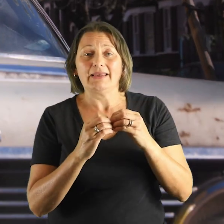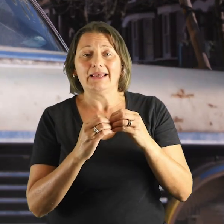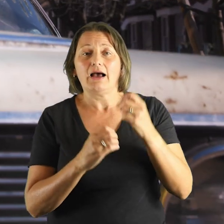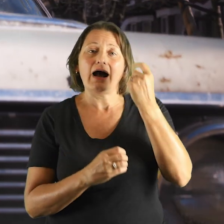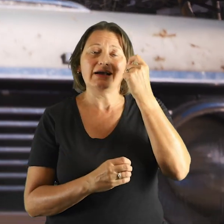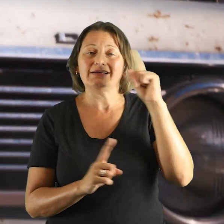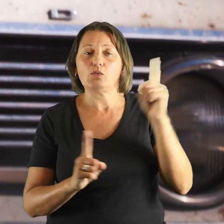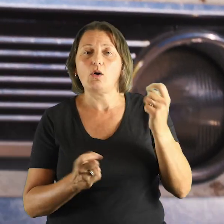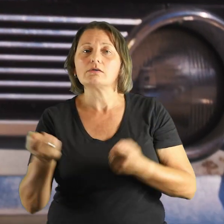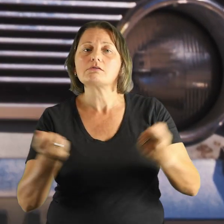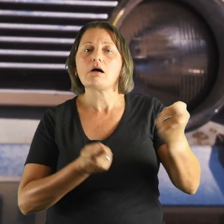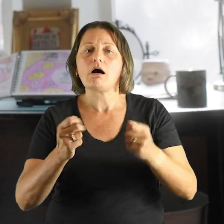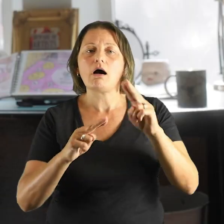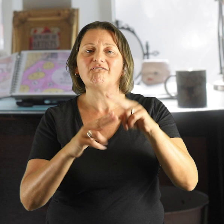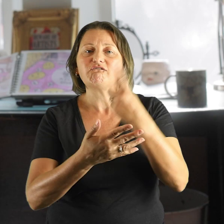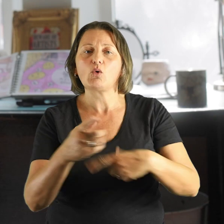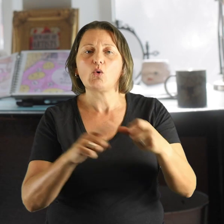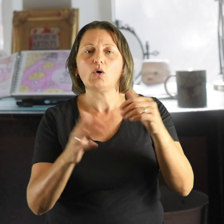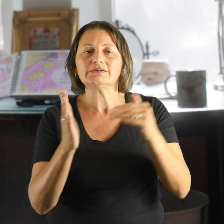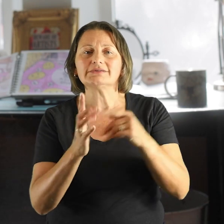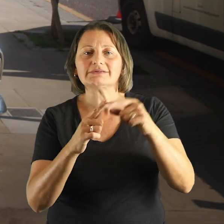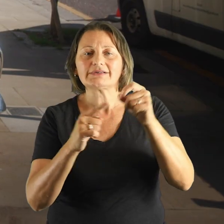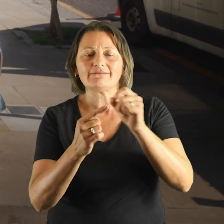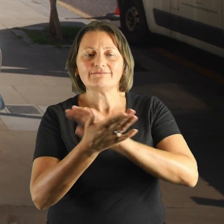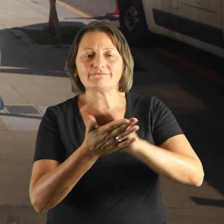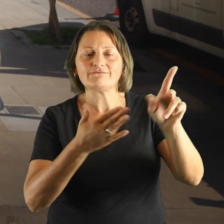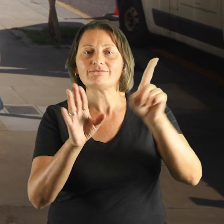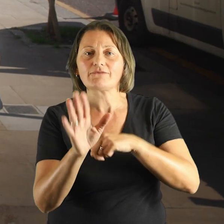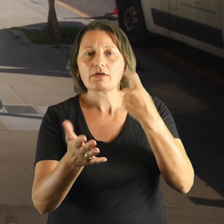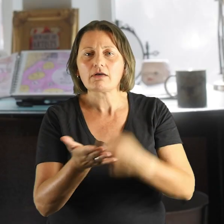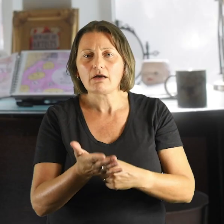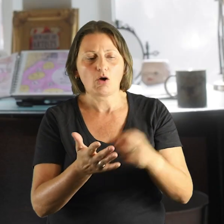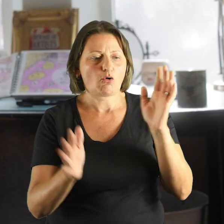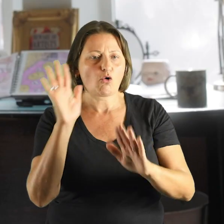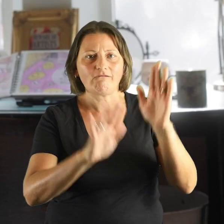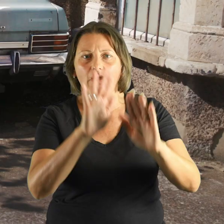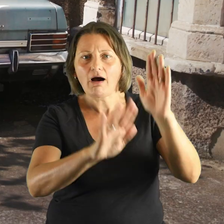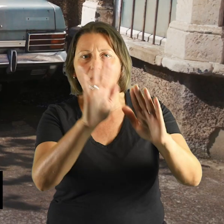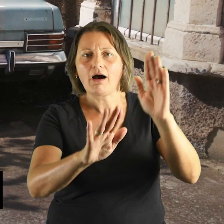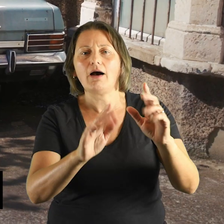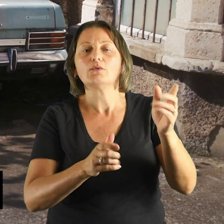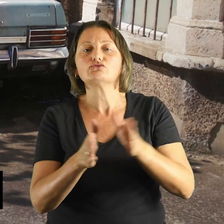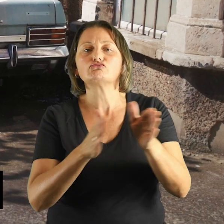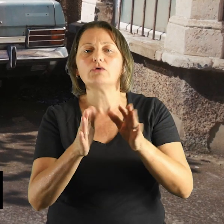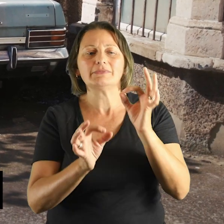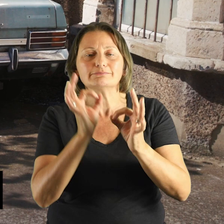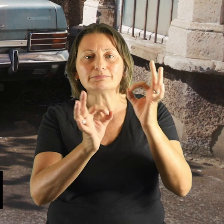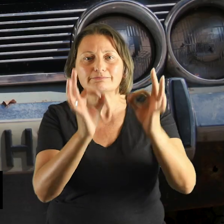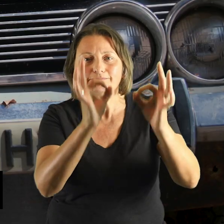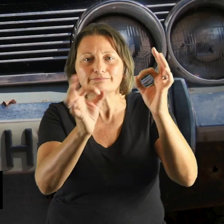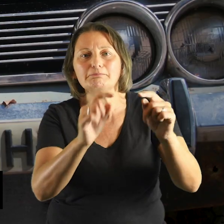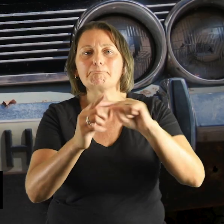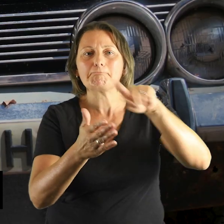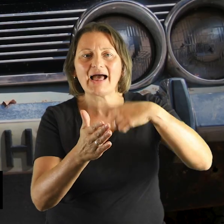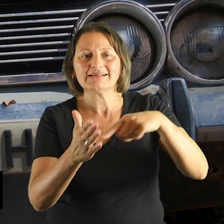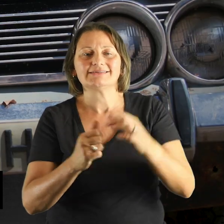The idea for this is to cover a Ford Zephyr in ceramic plates and tiles